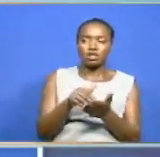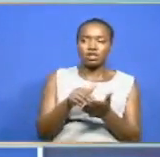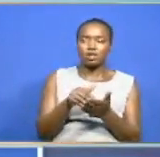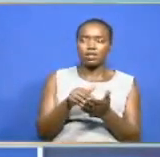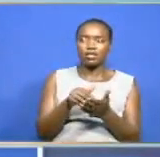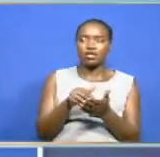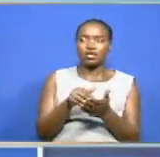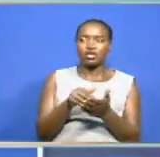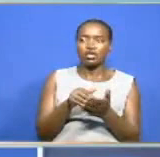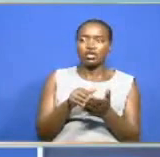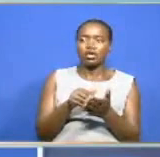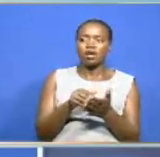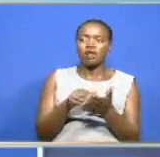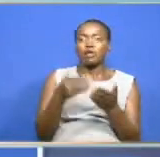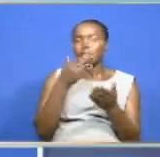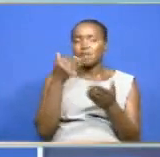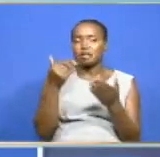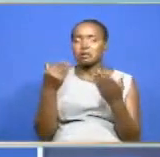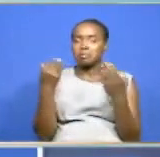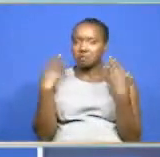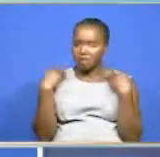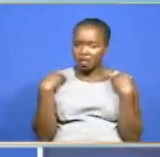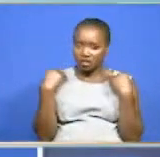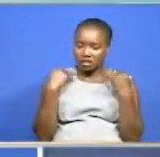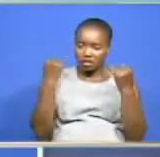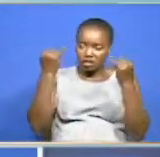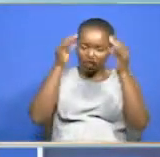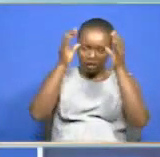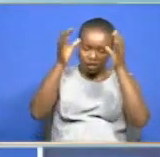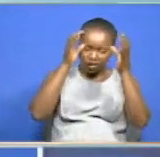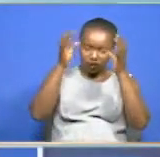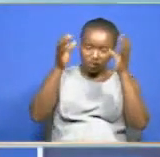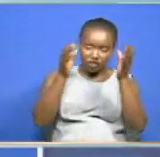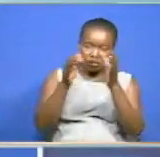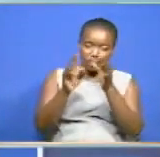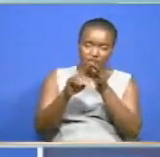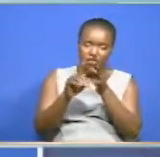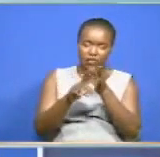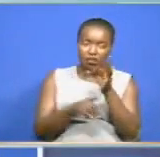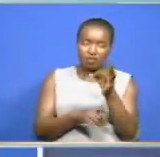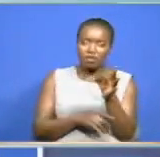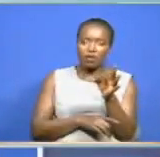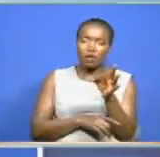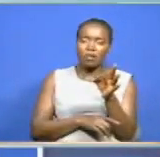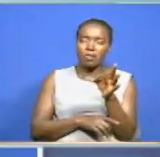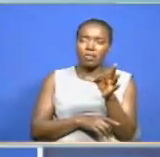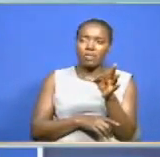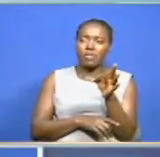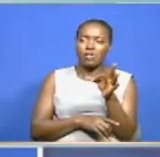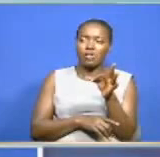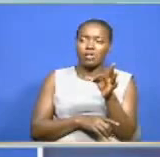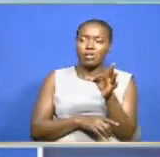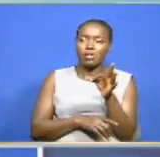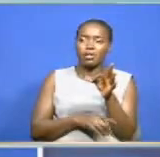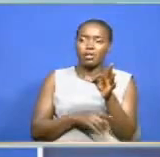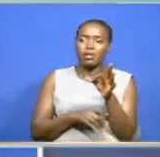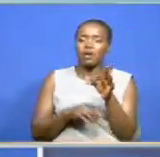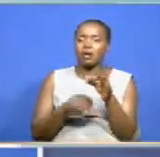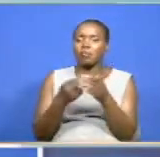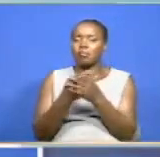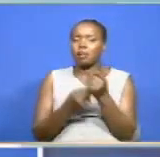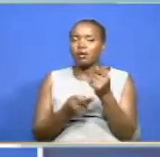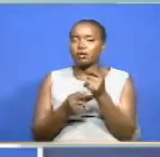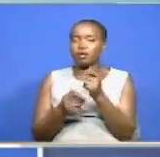actually documents best practices, innovations, and you can access it both virtually and